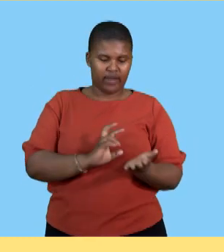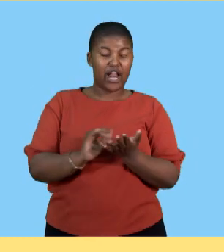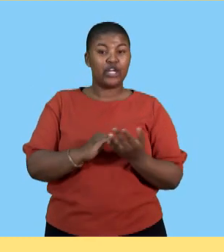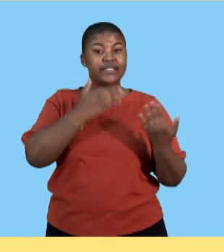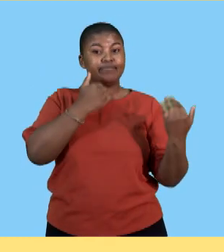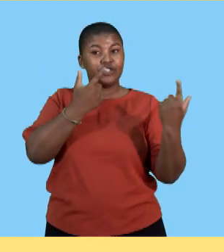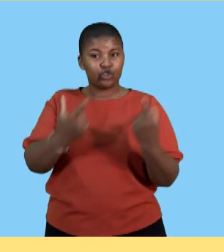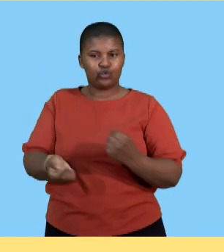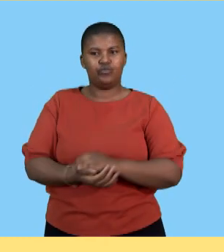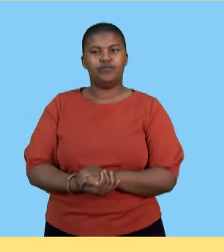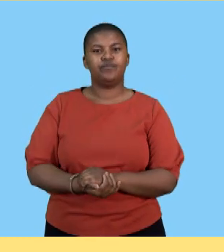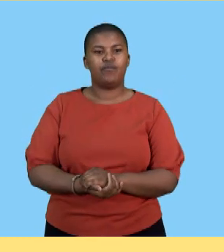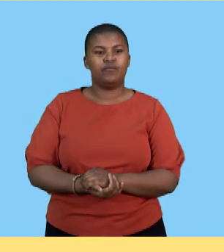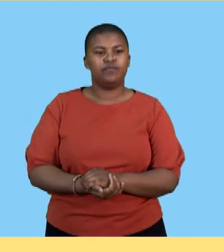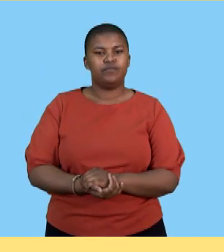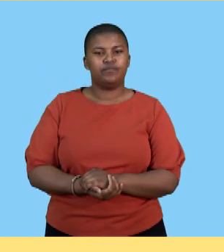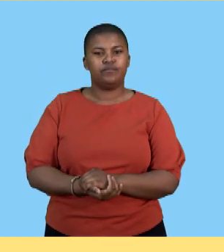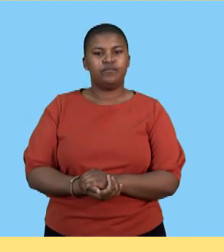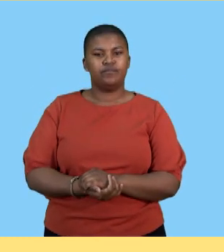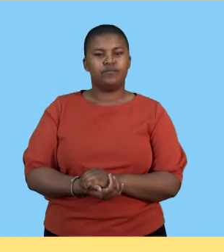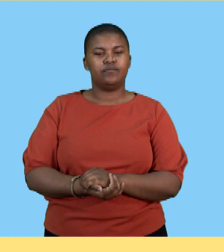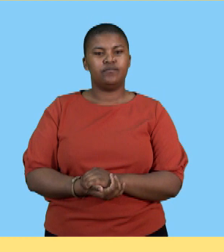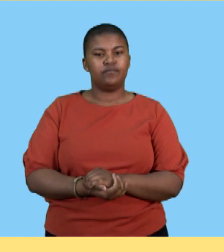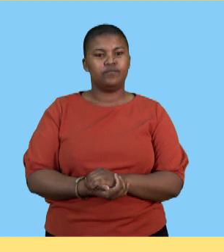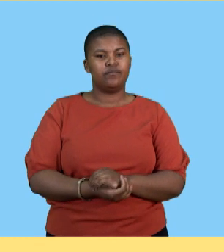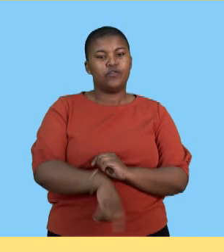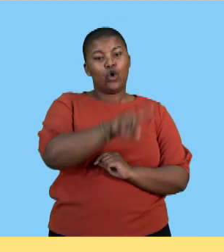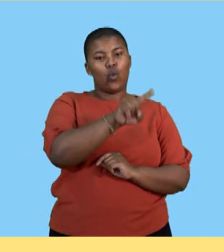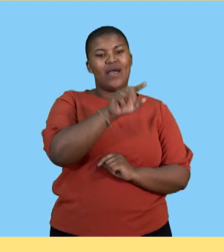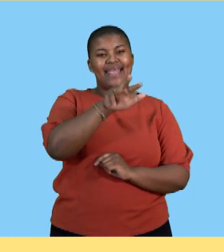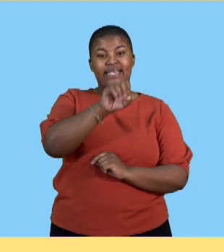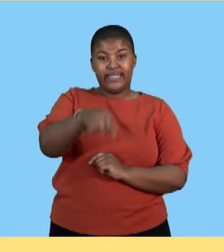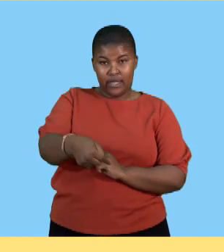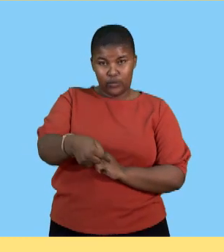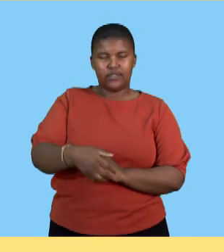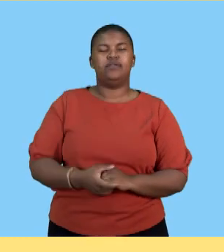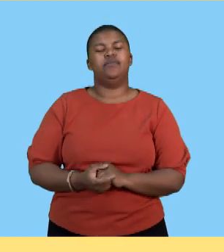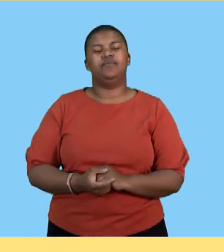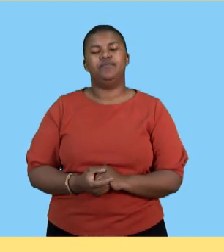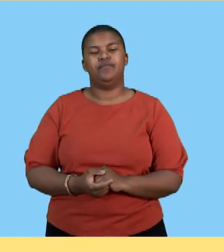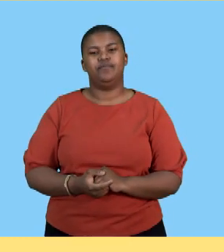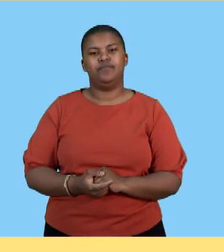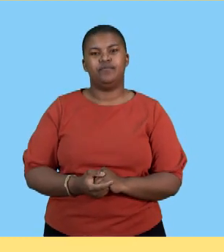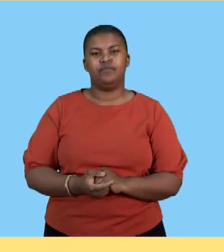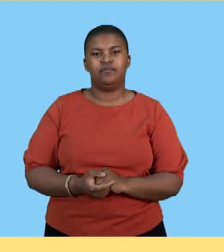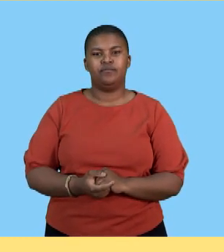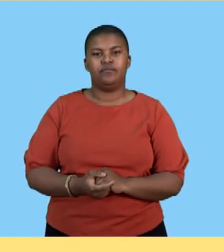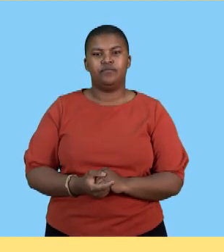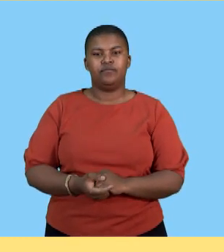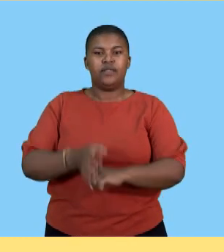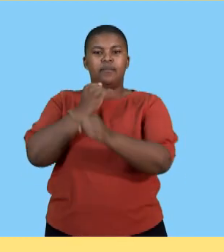grab a calculator, and I'm going to call the amounts for you. So it's your 180,000. It's a